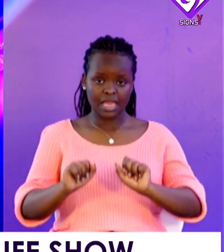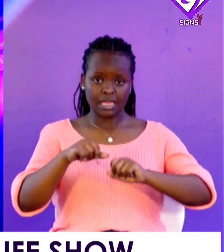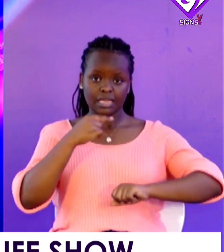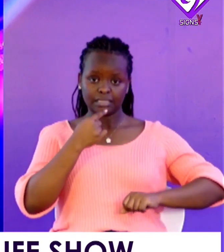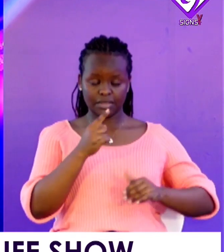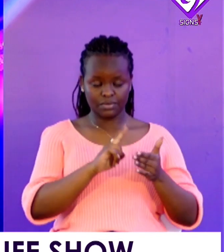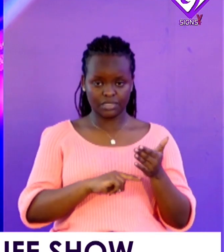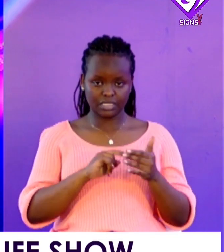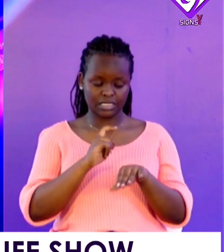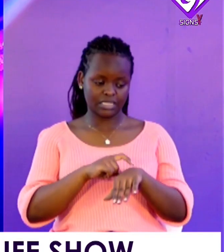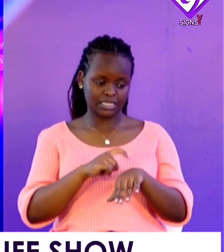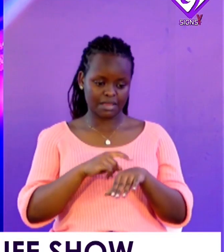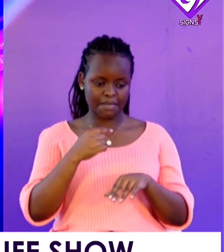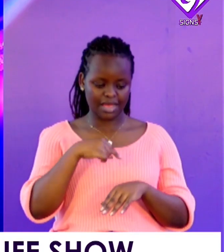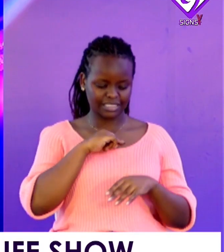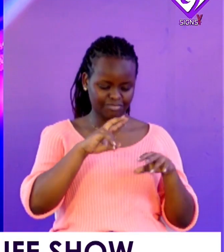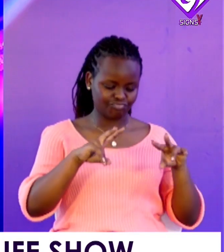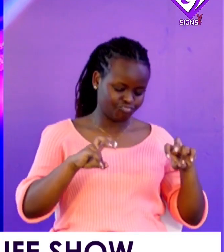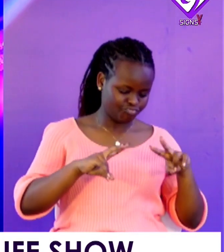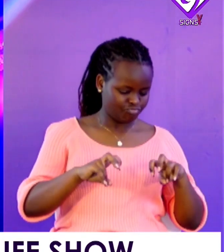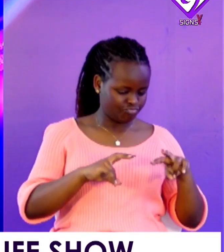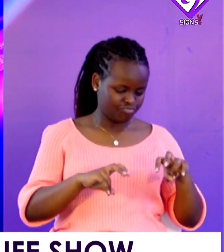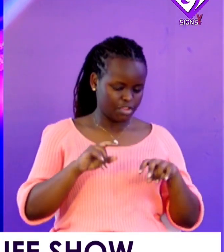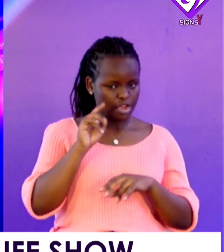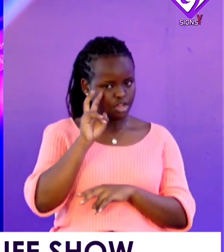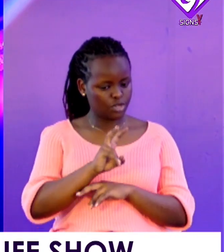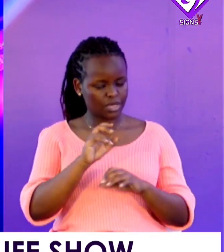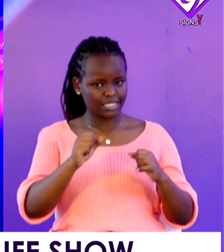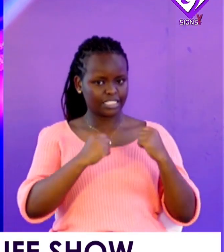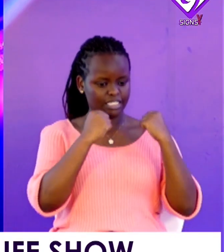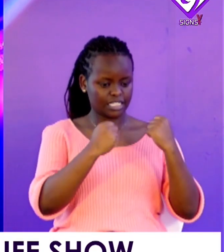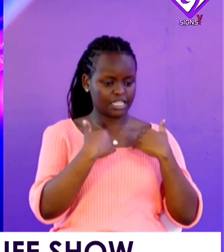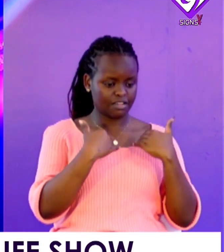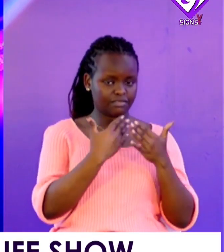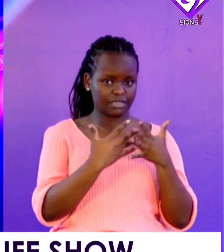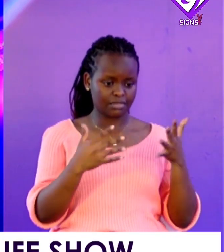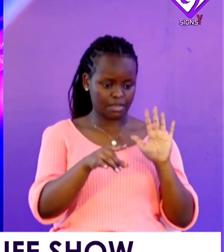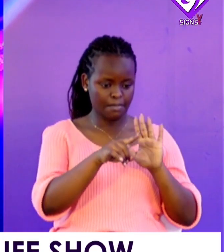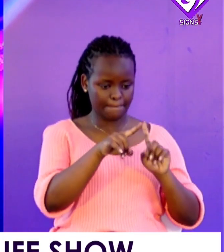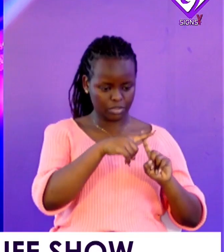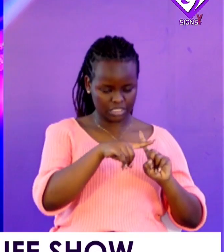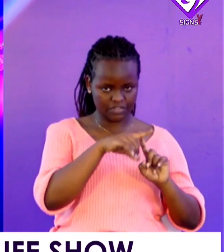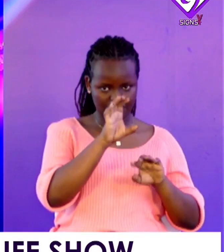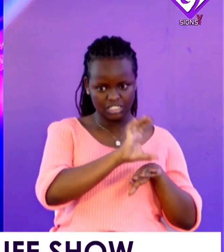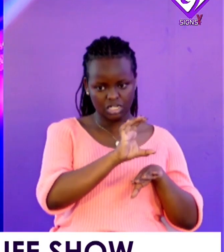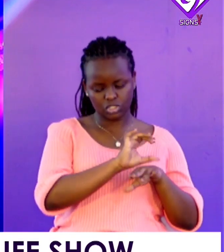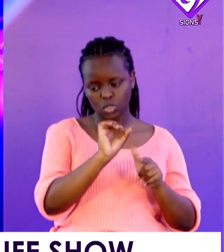that when we assess, we always look at the strength. There is something positive in the church or in